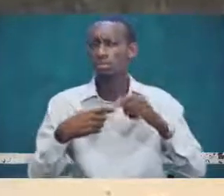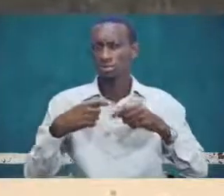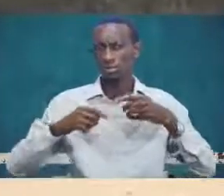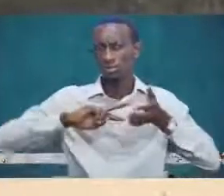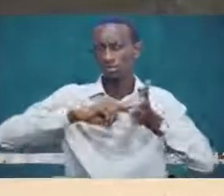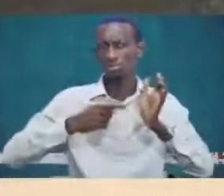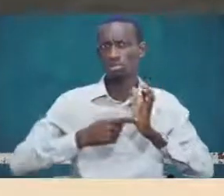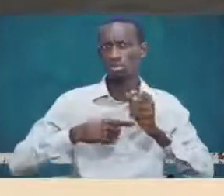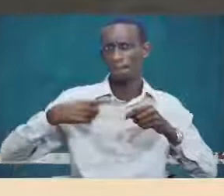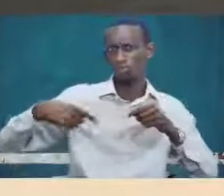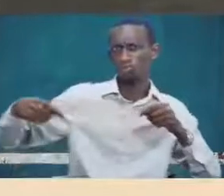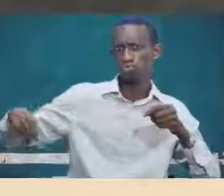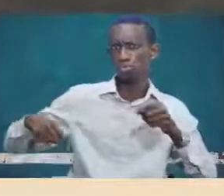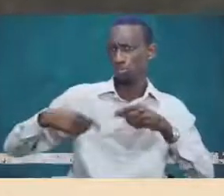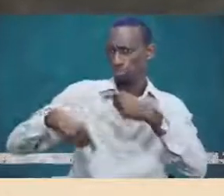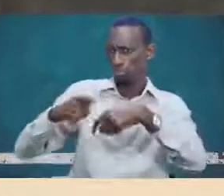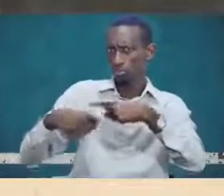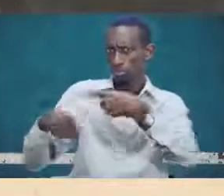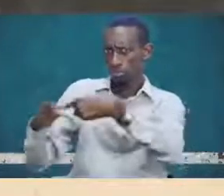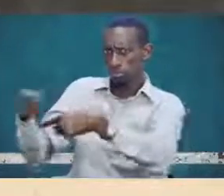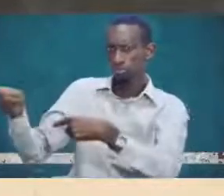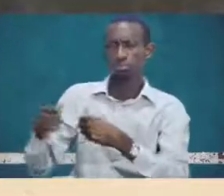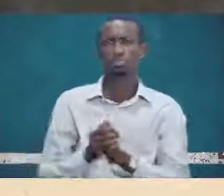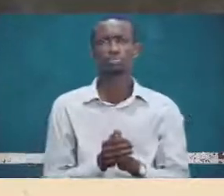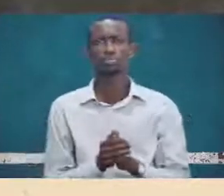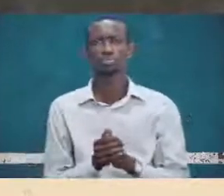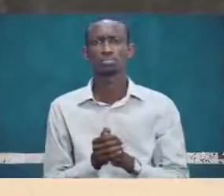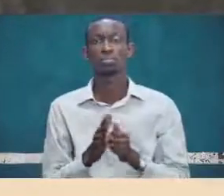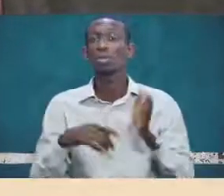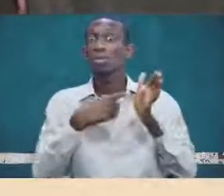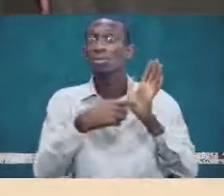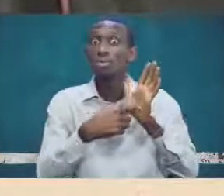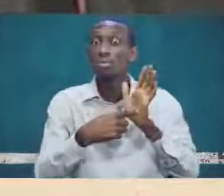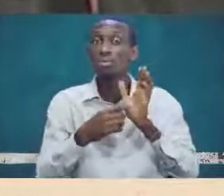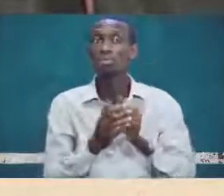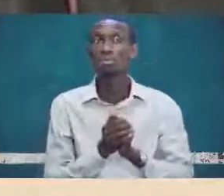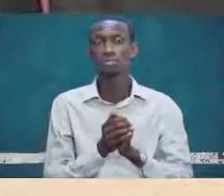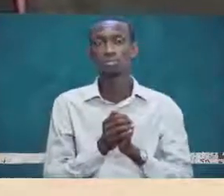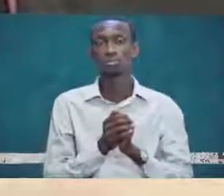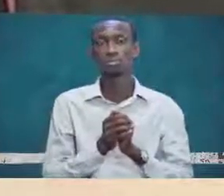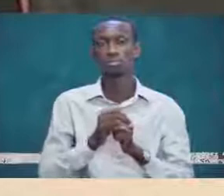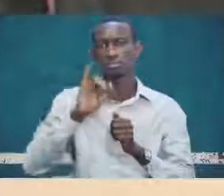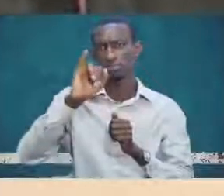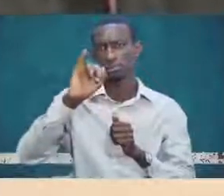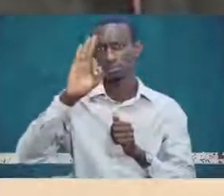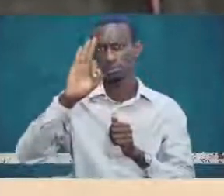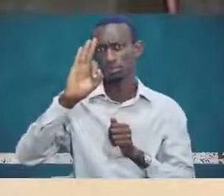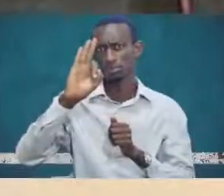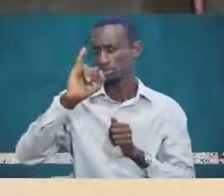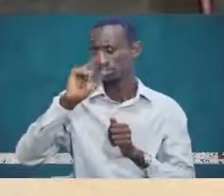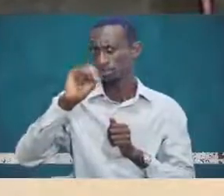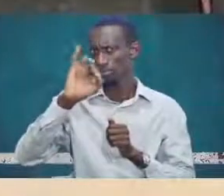sometimes they confuse the symbol of proportionality with the symbol of infinity. Remember,